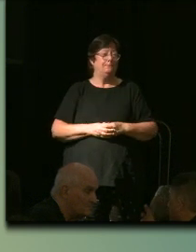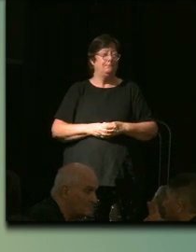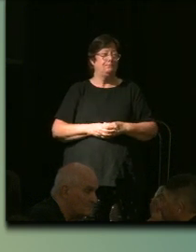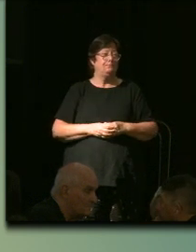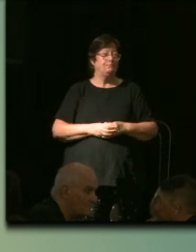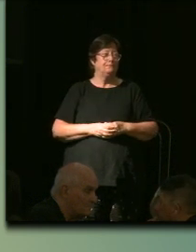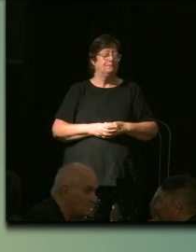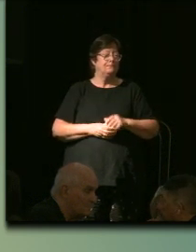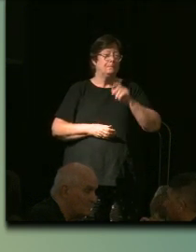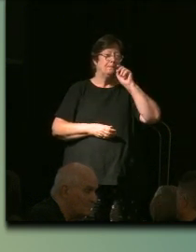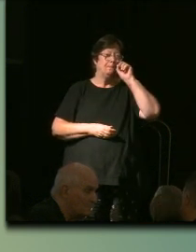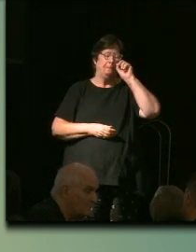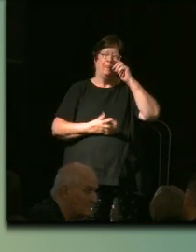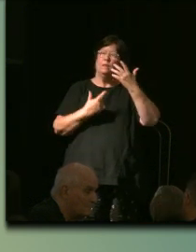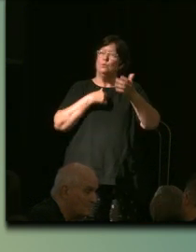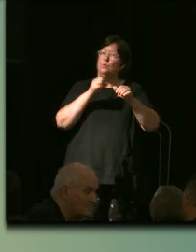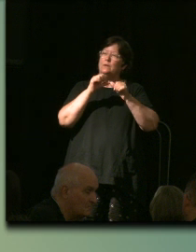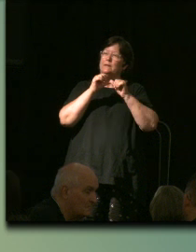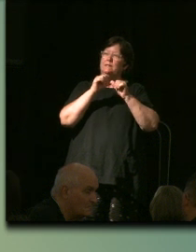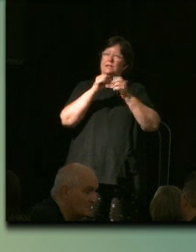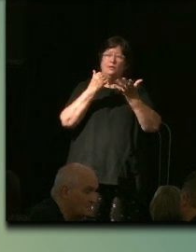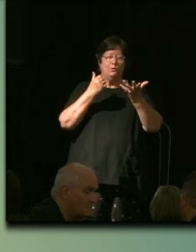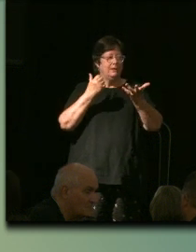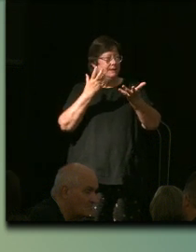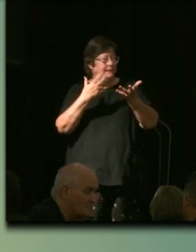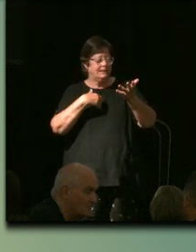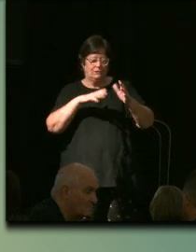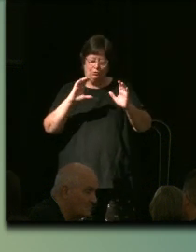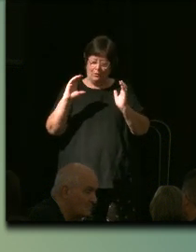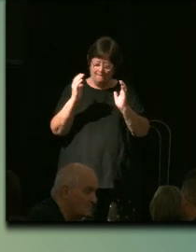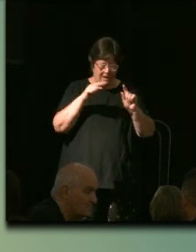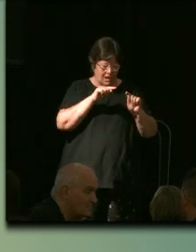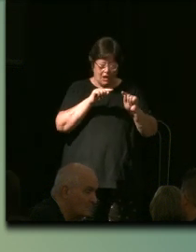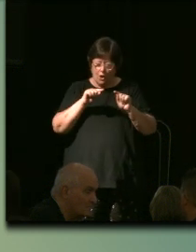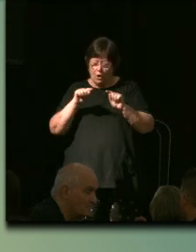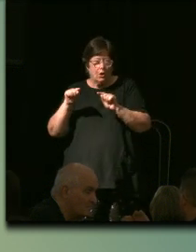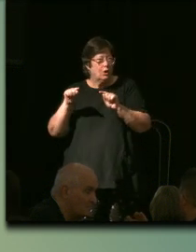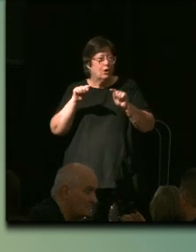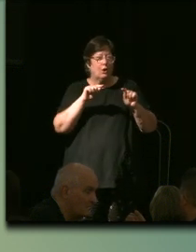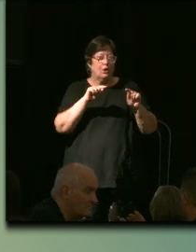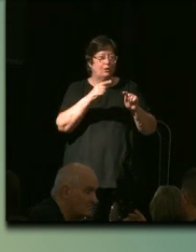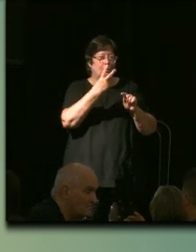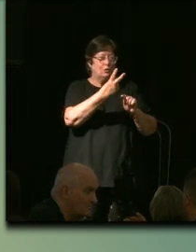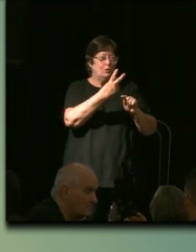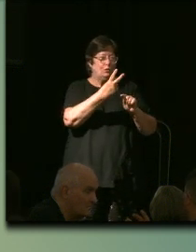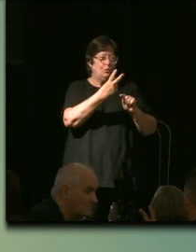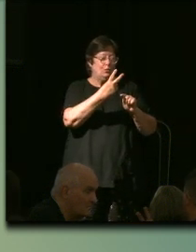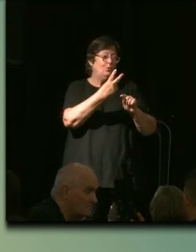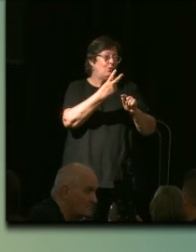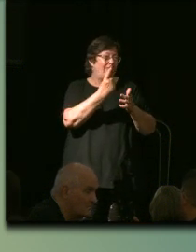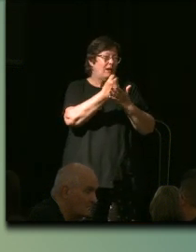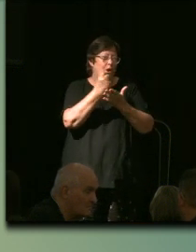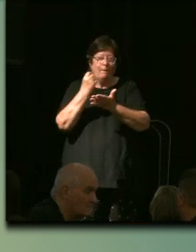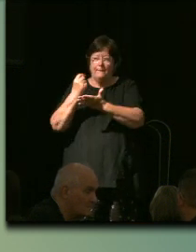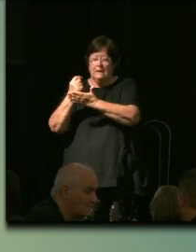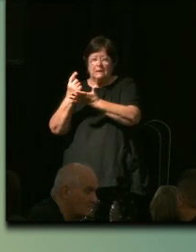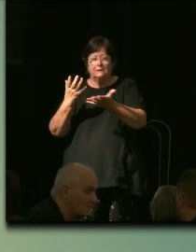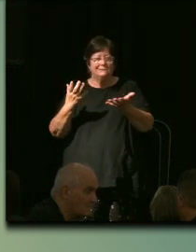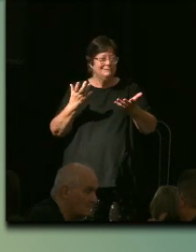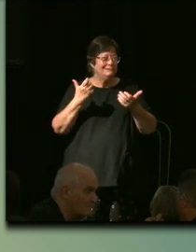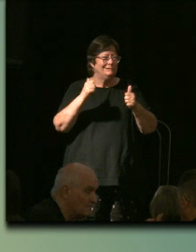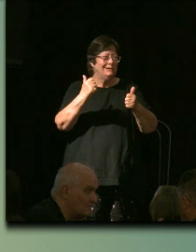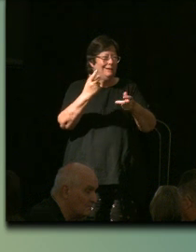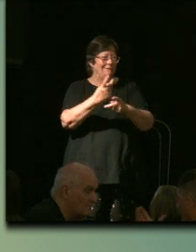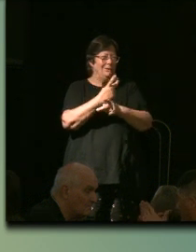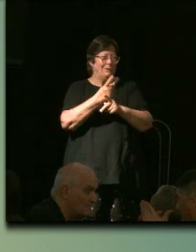So we're continuing to optimize and compare these two therapies to determine